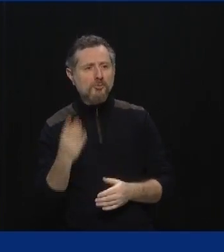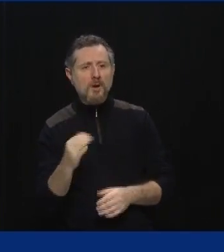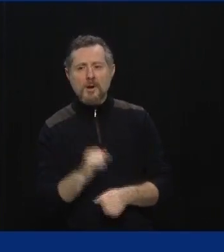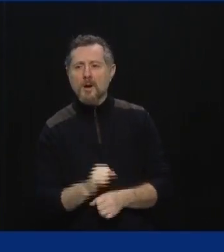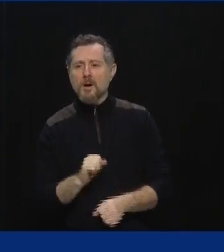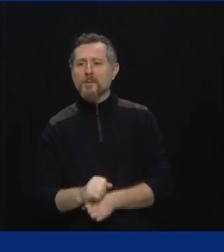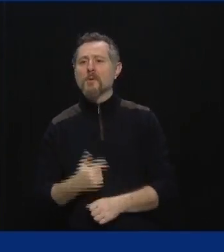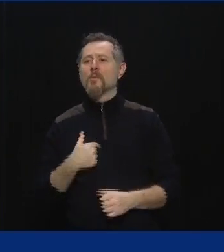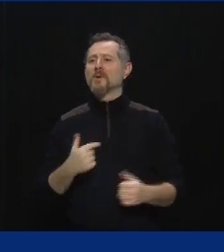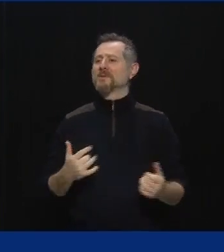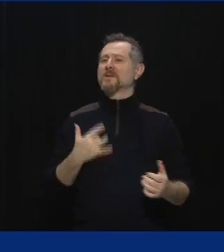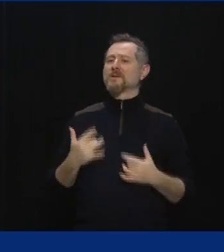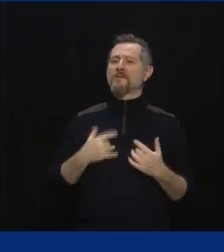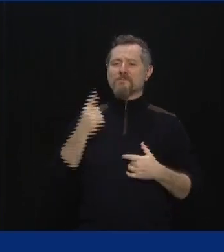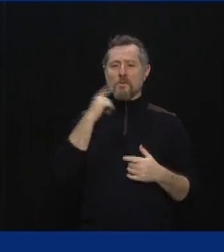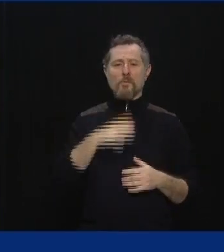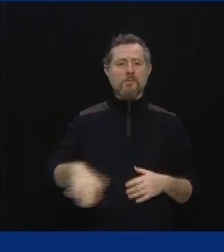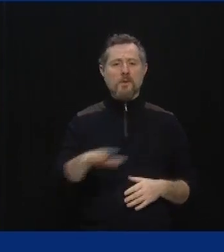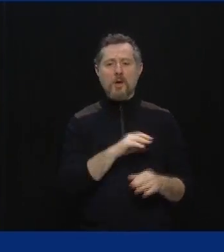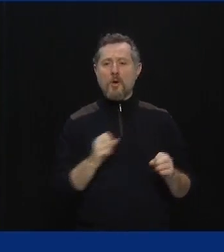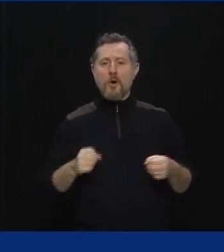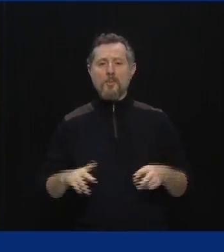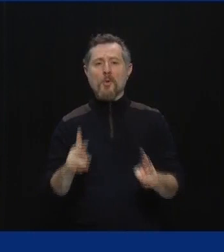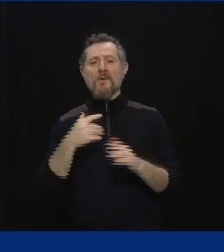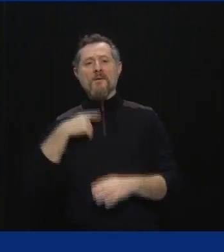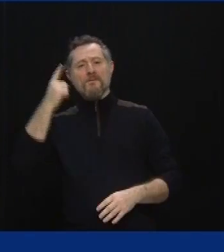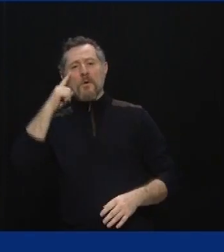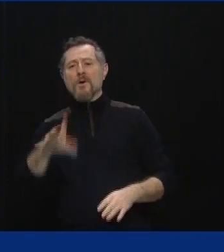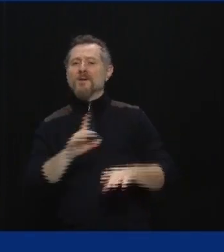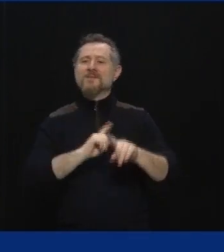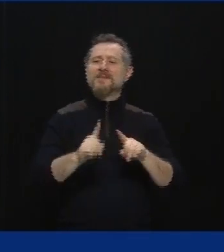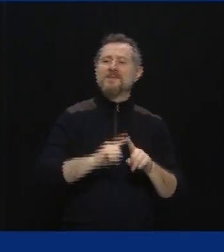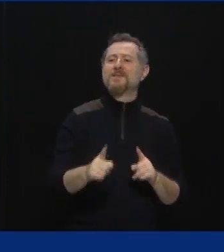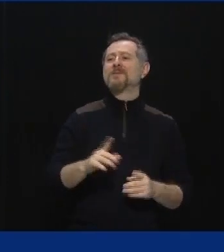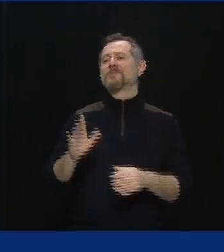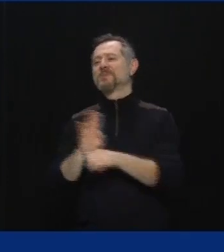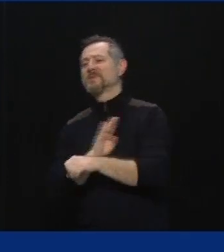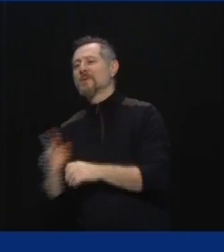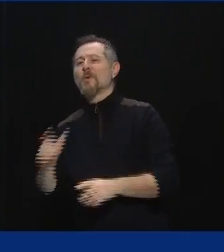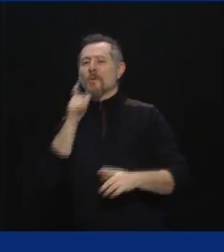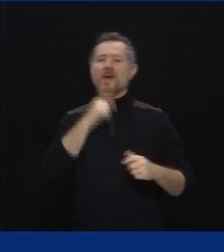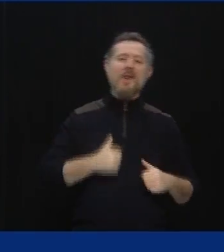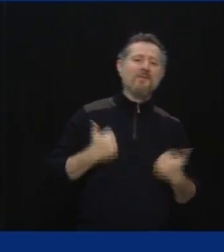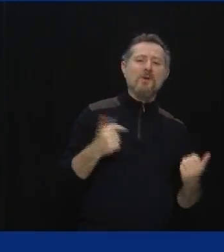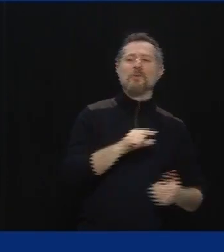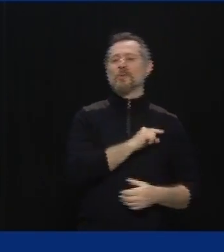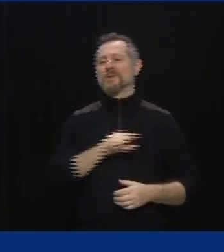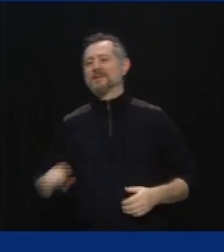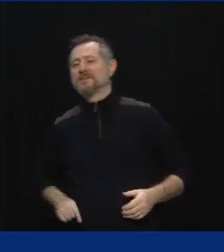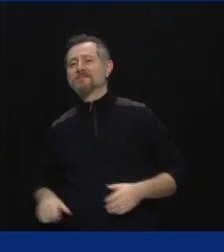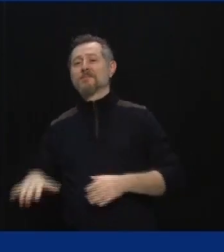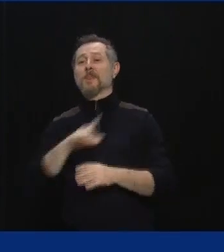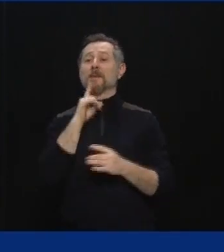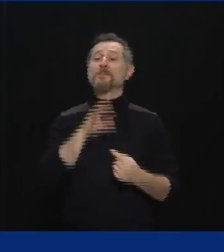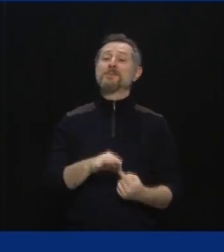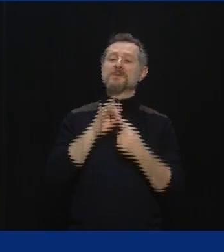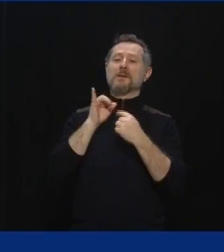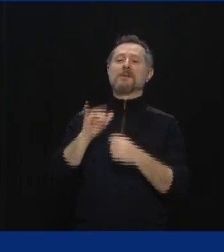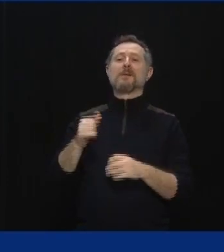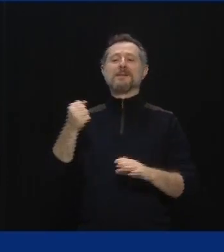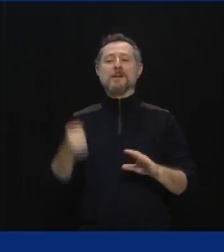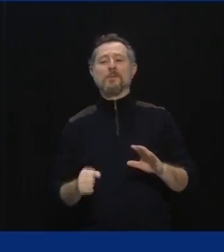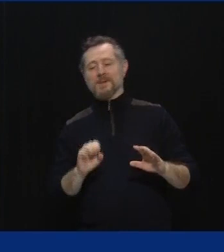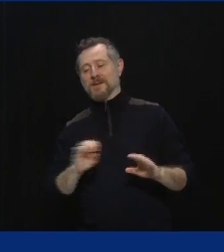opportunities we will create for the residents and businesses of Queens and Southeast Queens in particular.